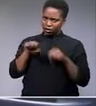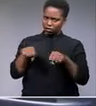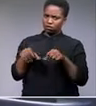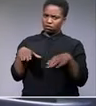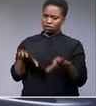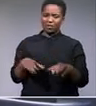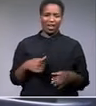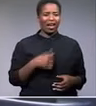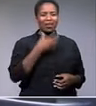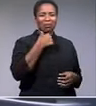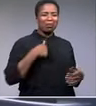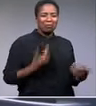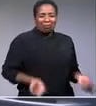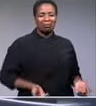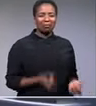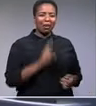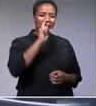boring.